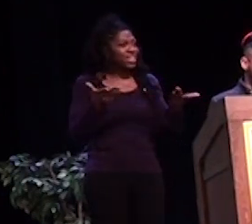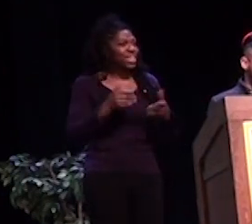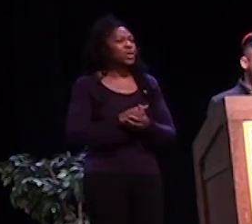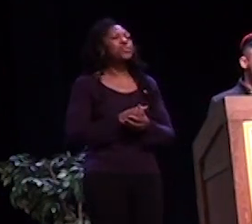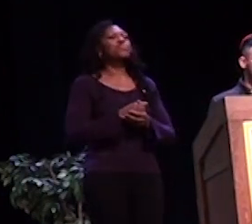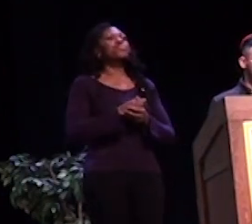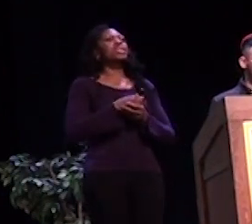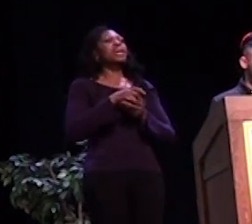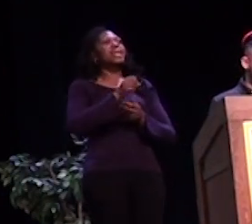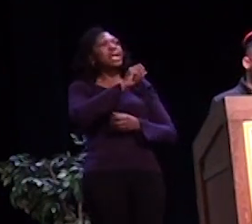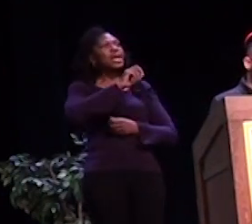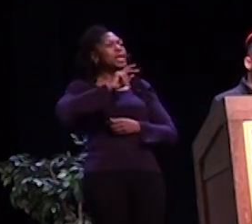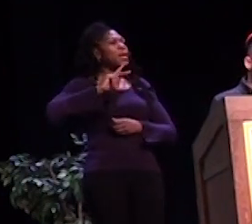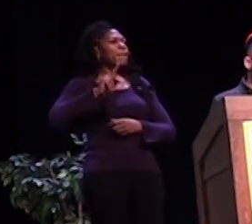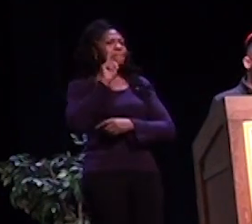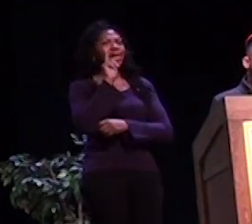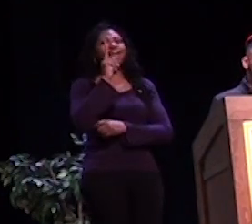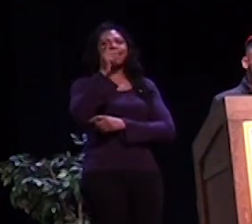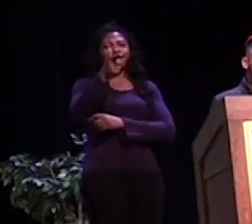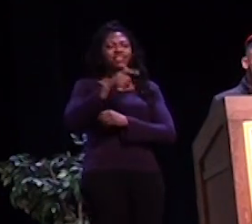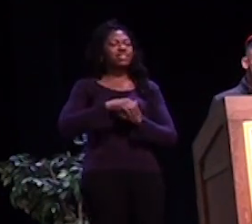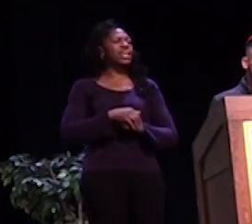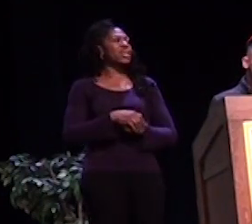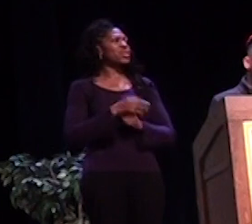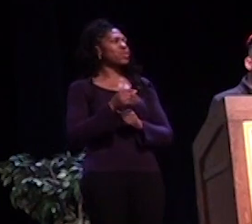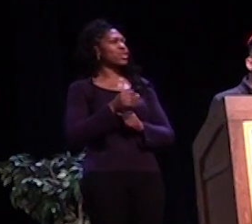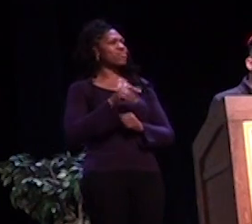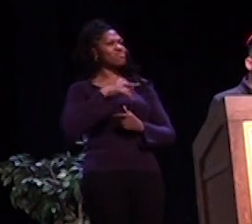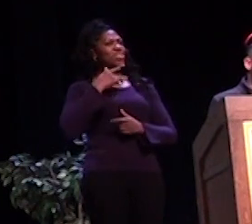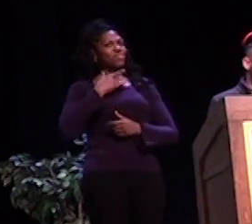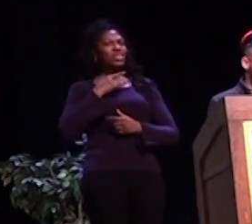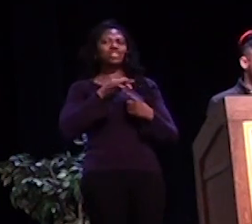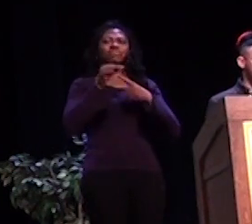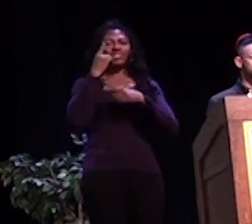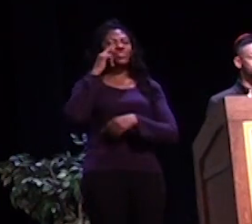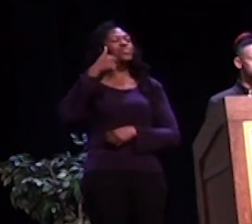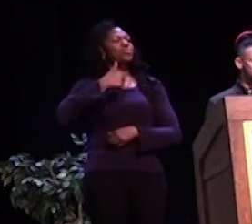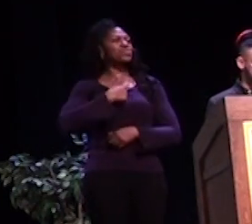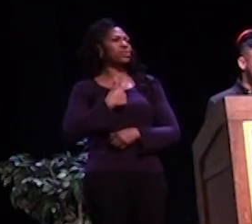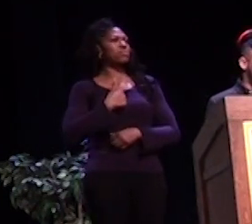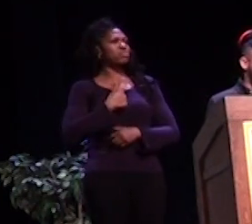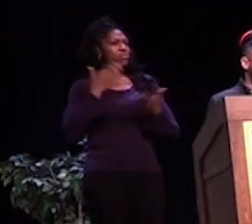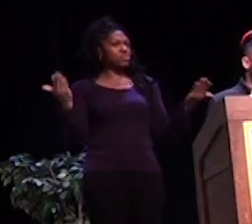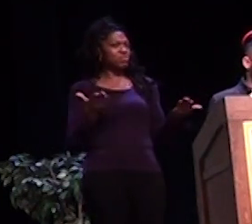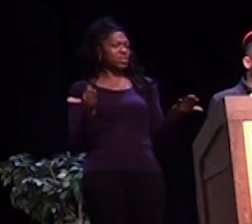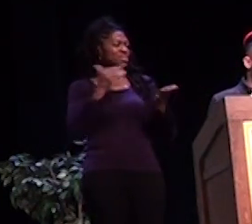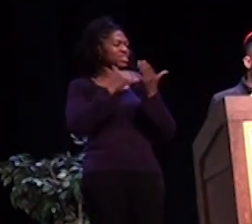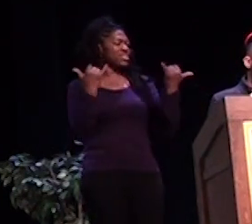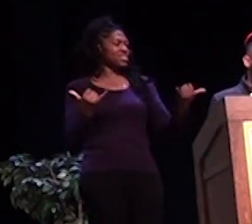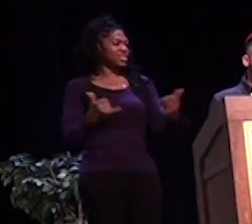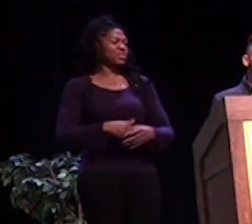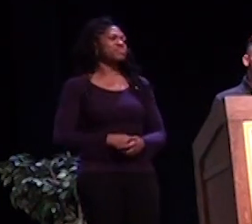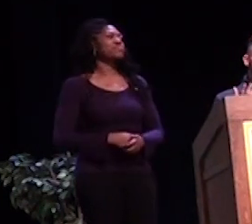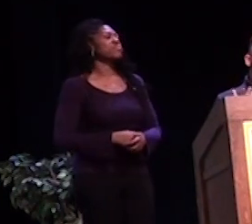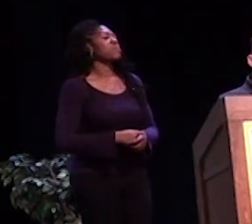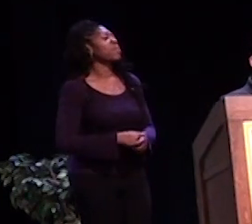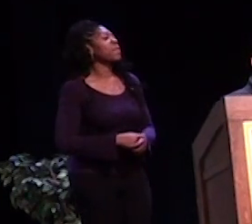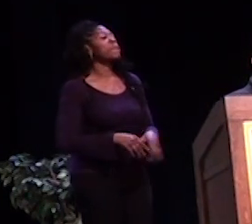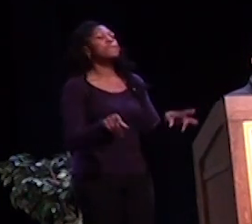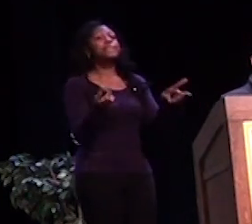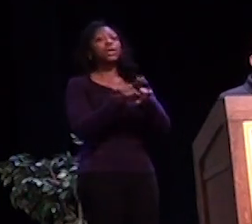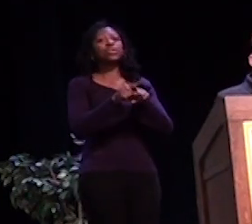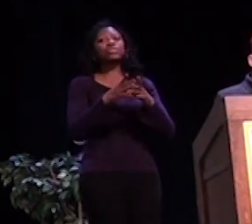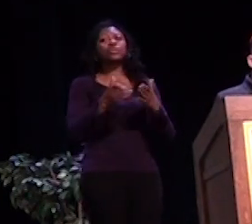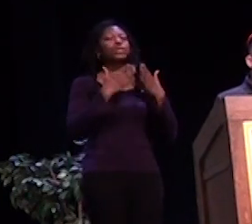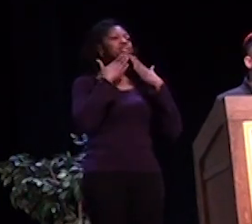the chance to return to the classroom of SAISD, so it feels very special and nostalgic and personal that they're here today. I also want to say thank you to